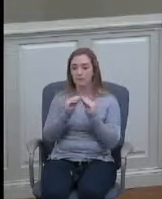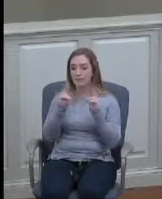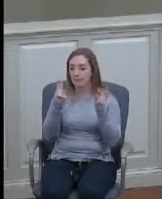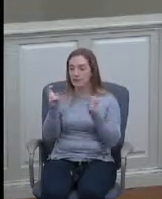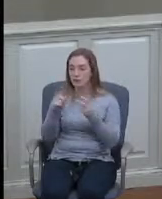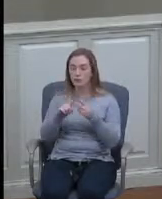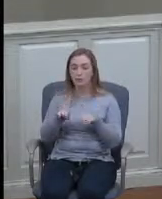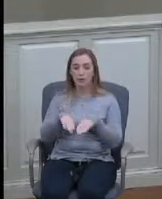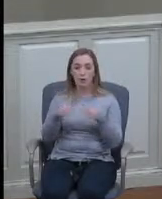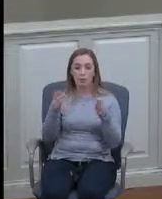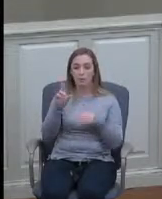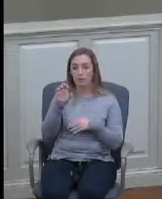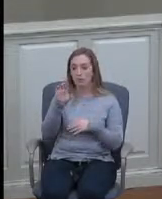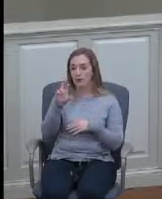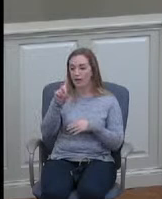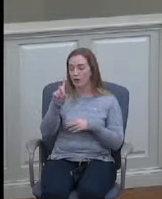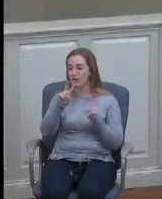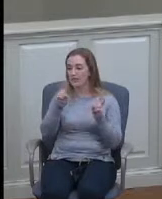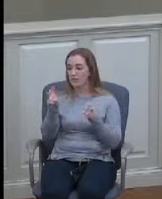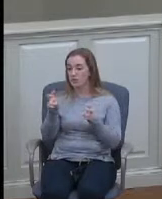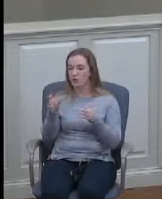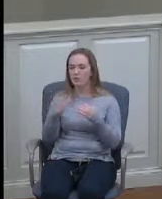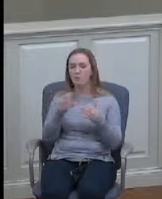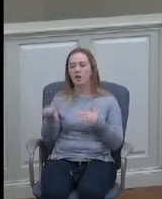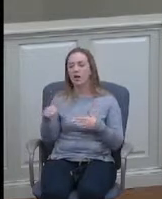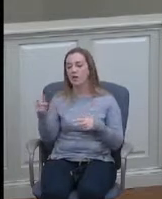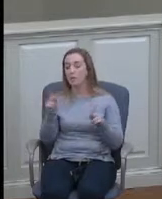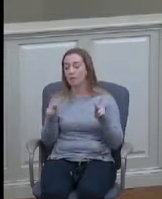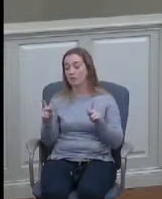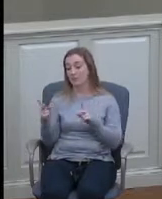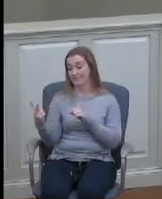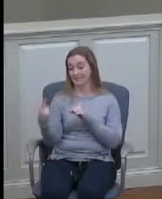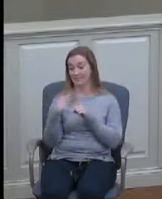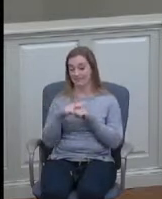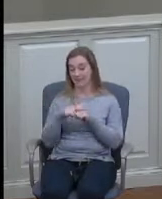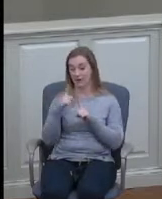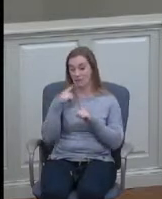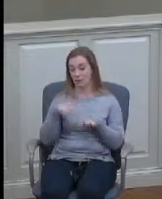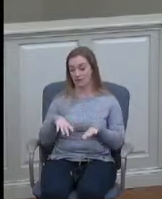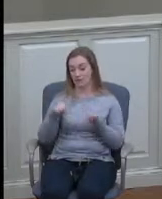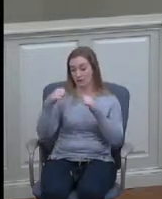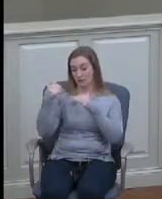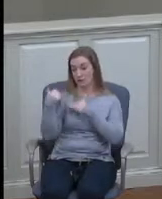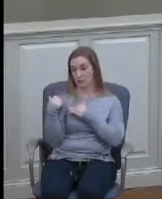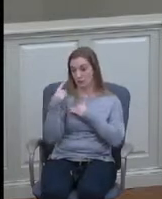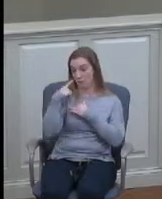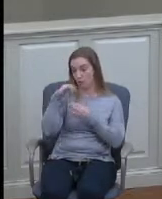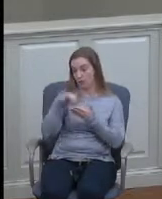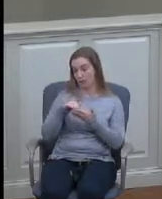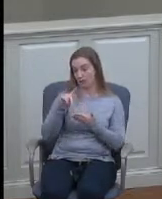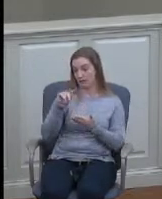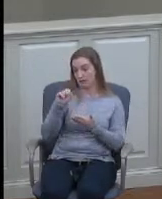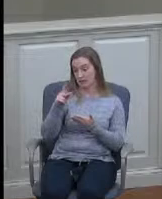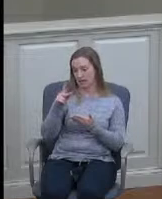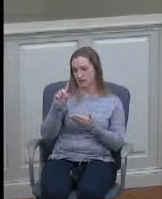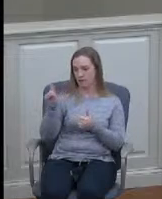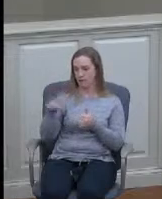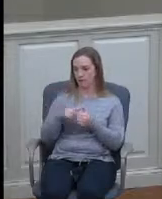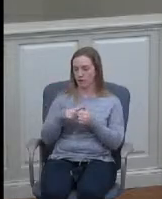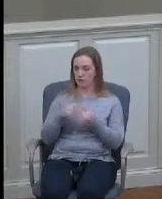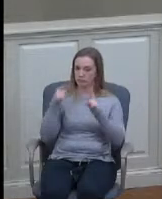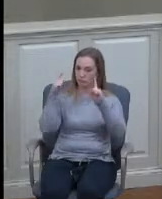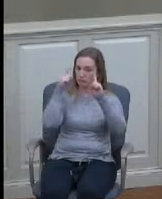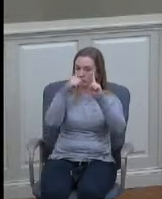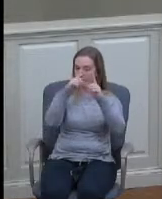issue, even though there are other individuals assigned to take responsibility for those tasks, you are to go through the city